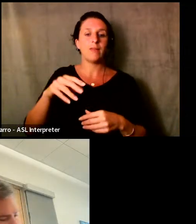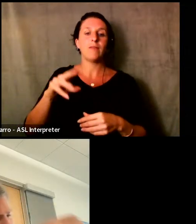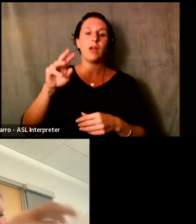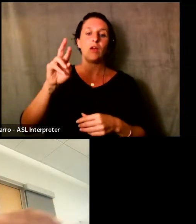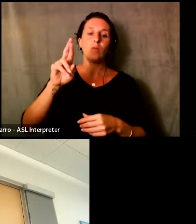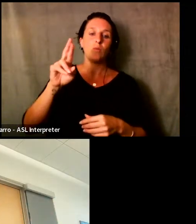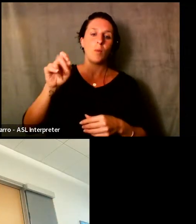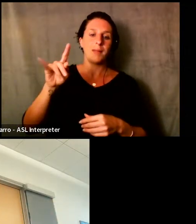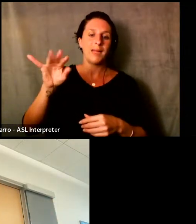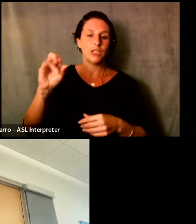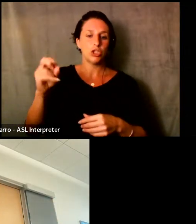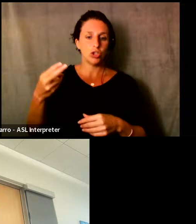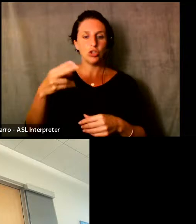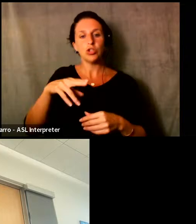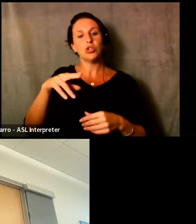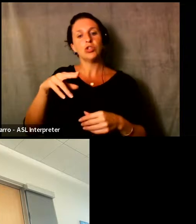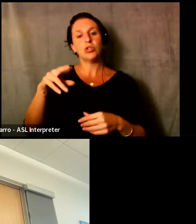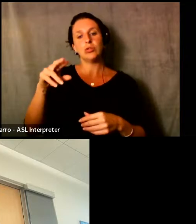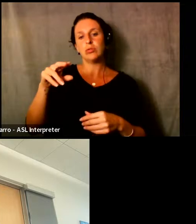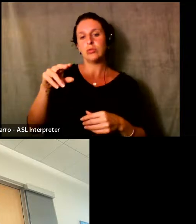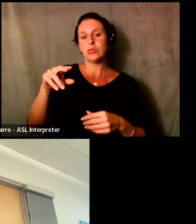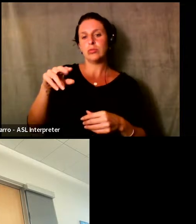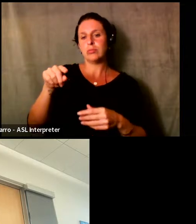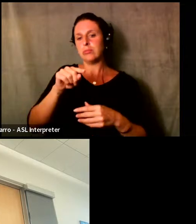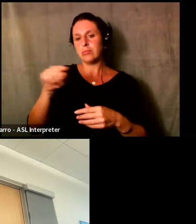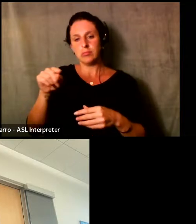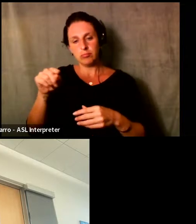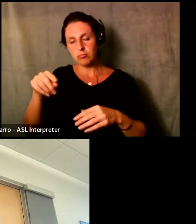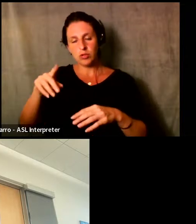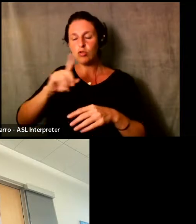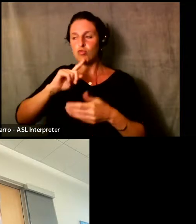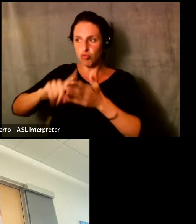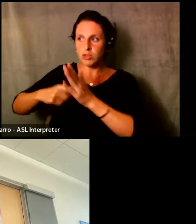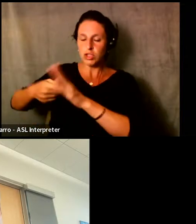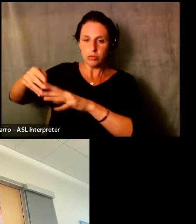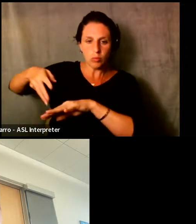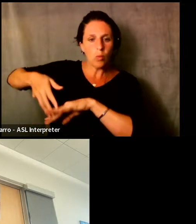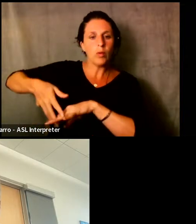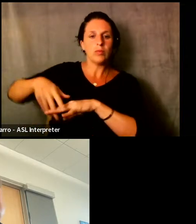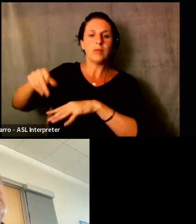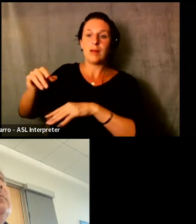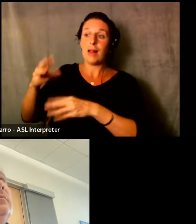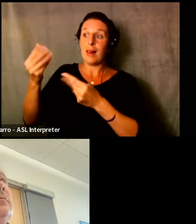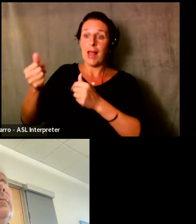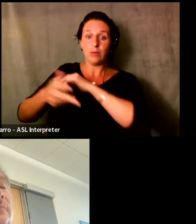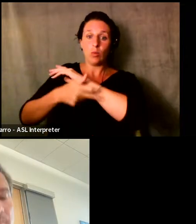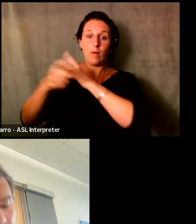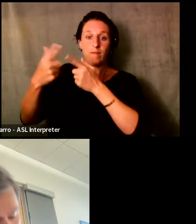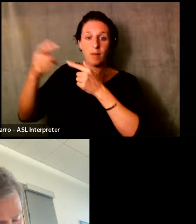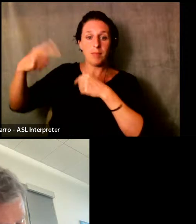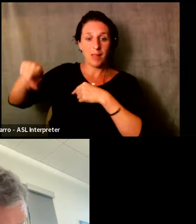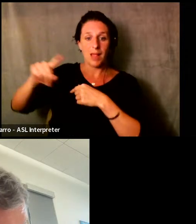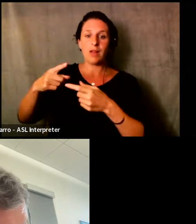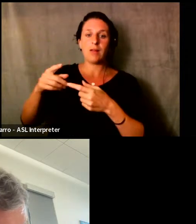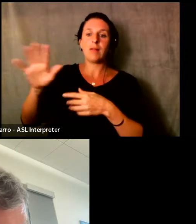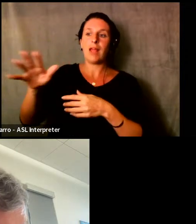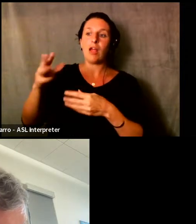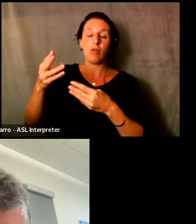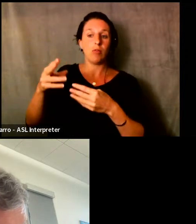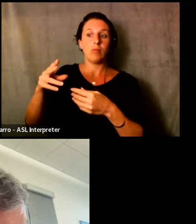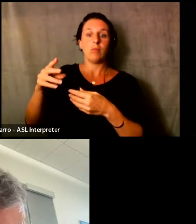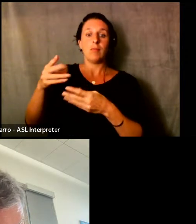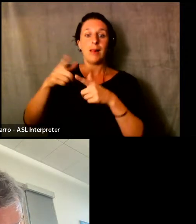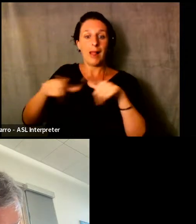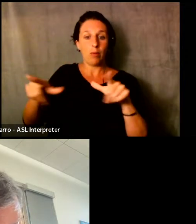the original inhabitants of the San Francisco Peninsula, whose land was stolen from them and whose native language was lost because